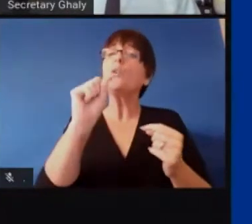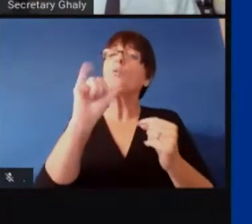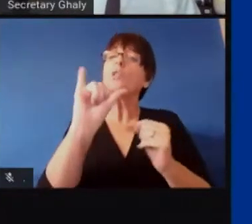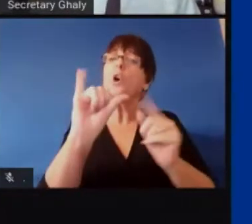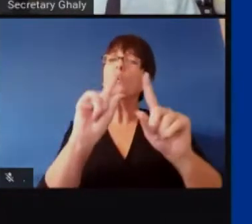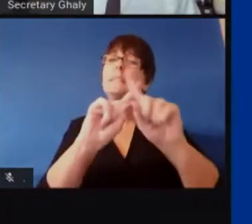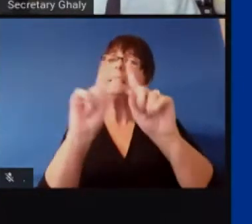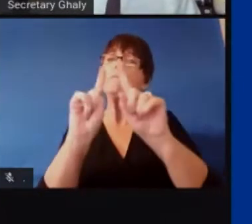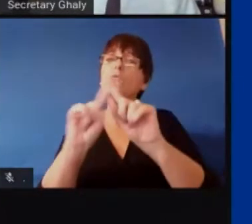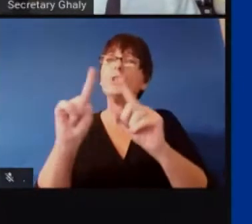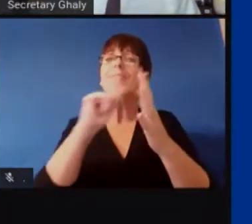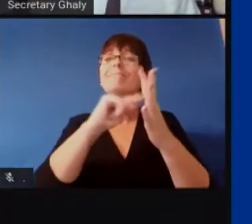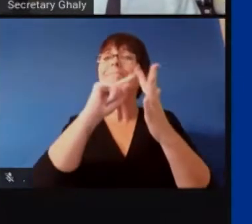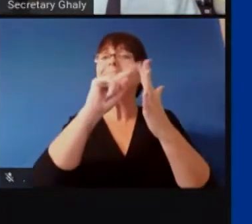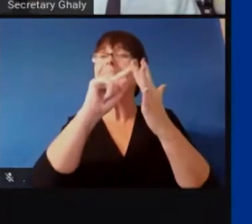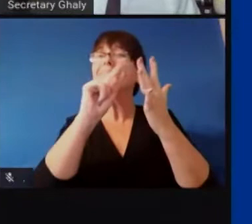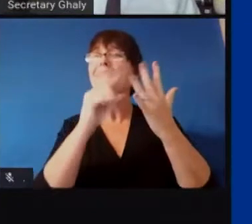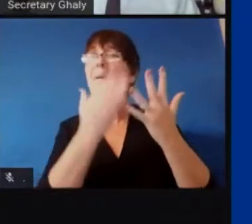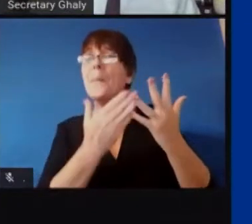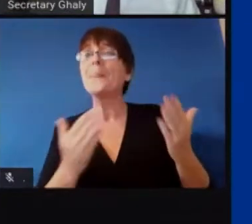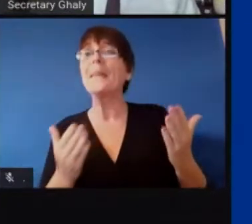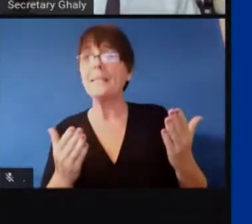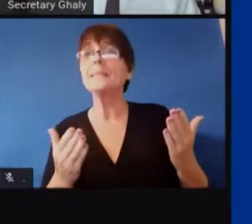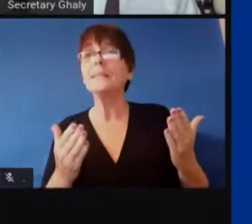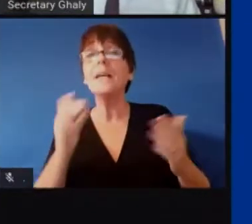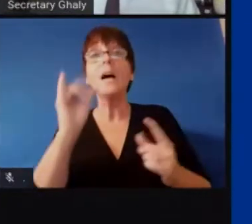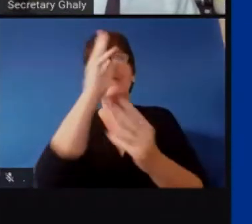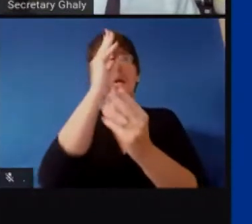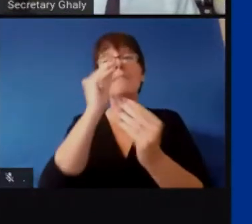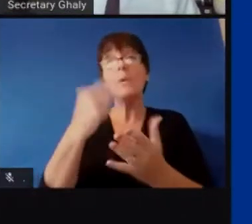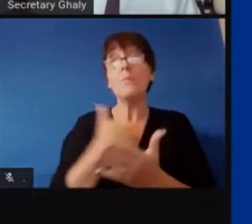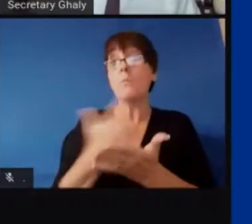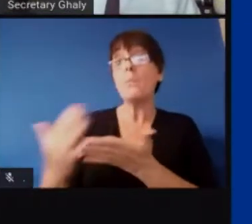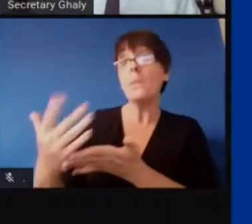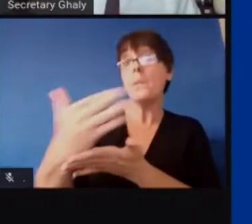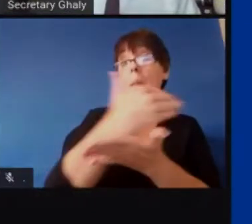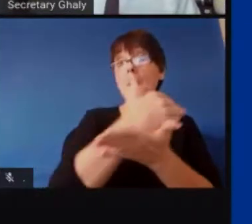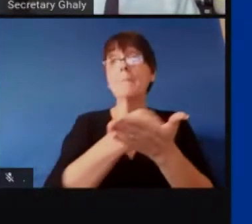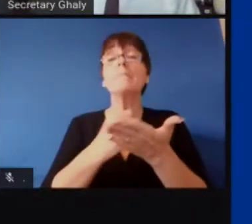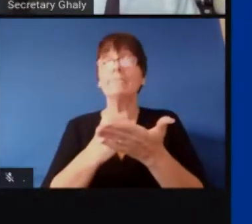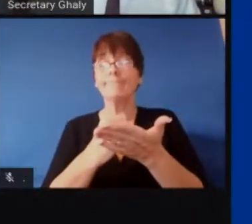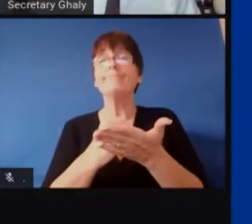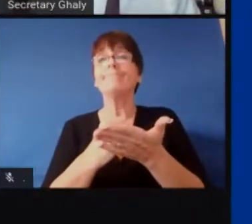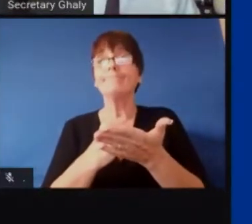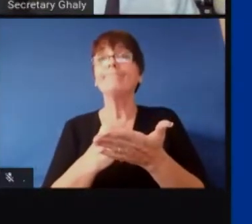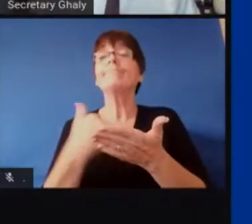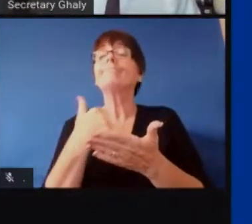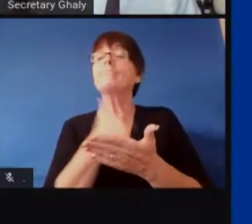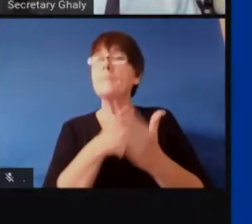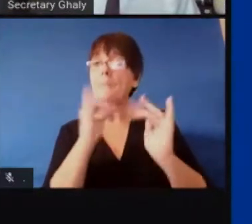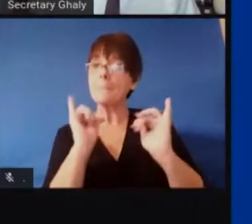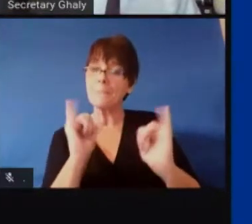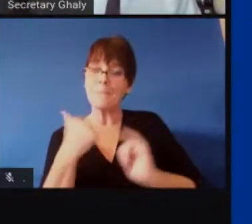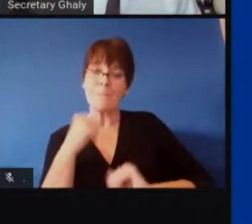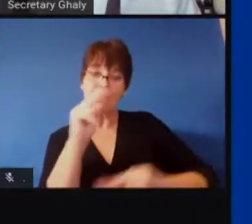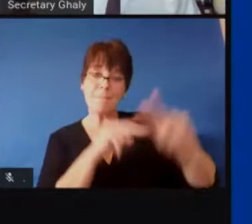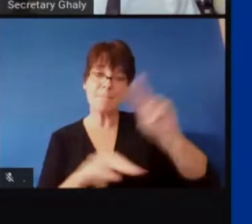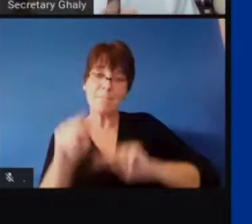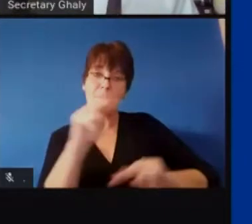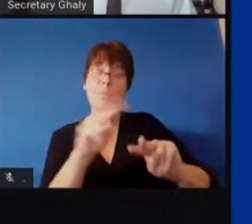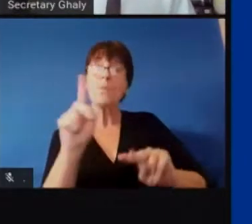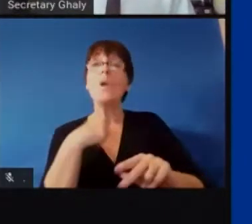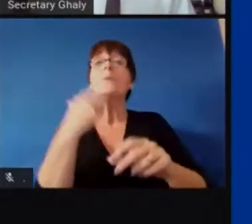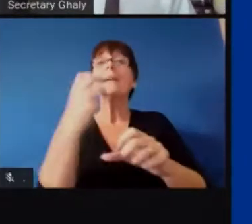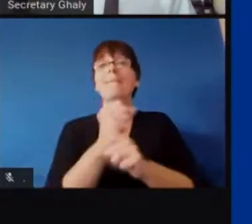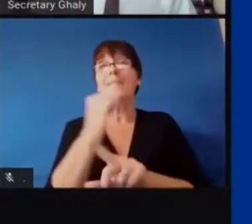different areas of information were really assimilated and guided where we landed with this guidance.